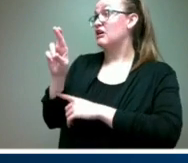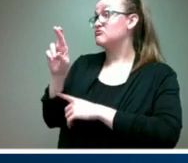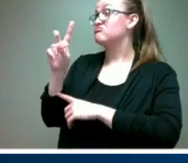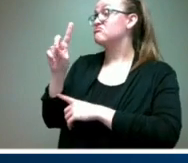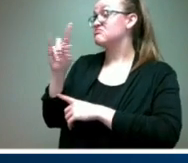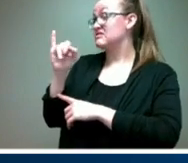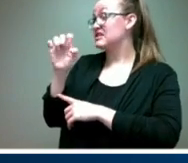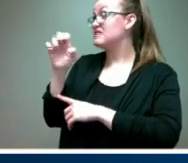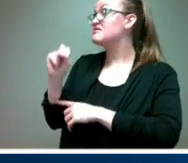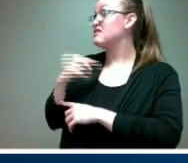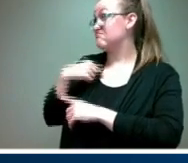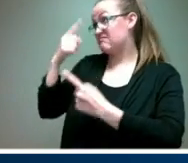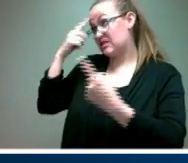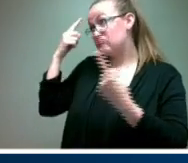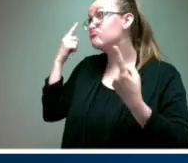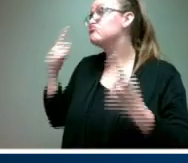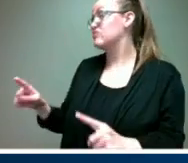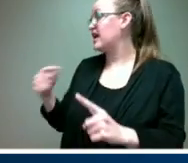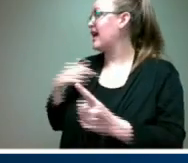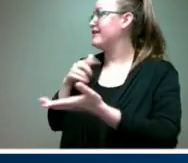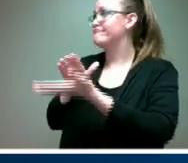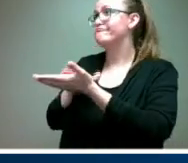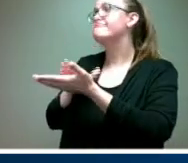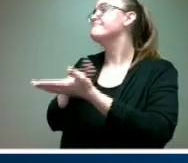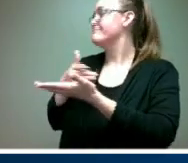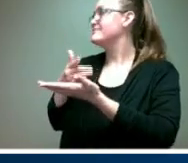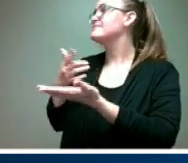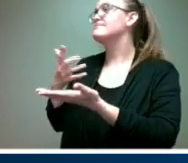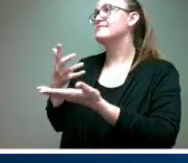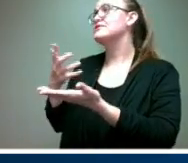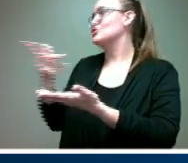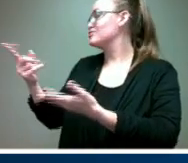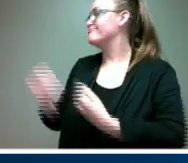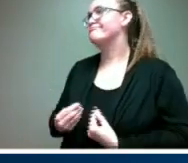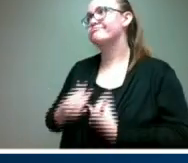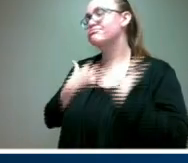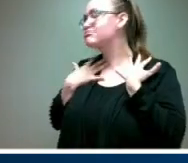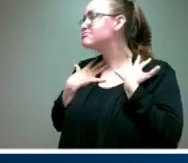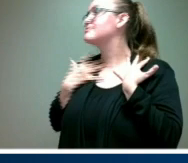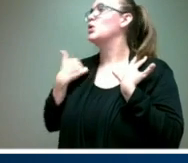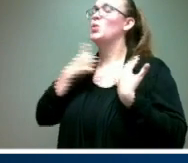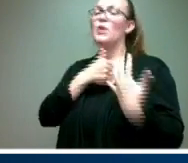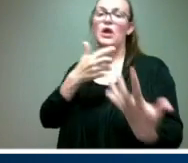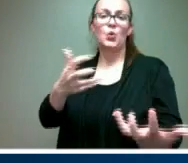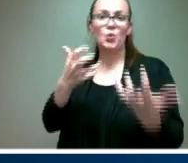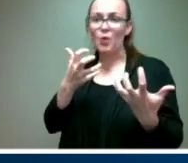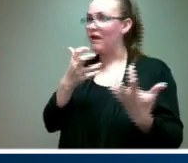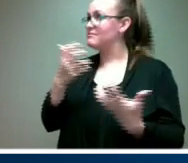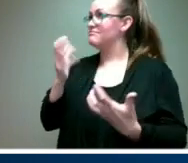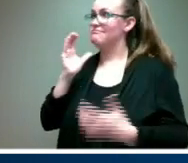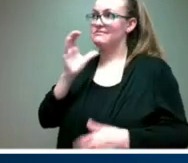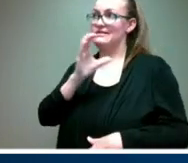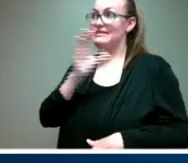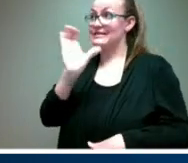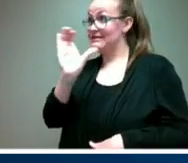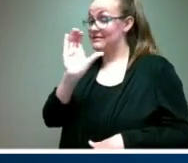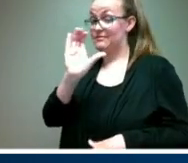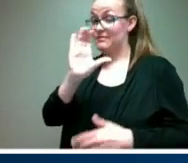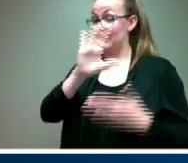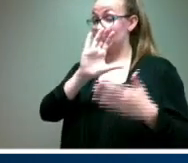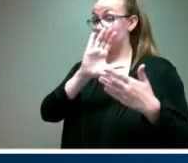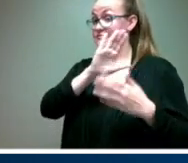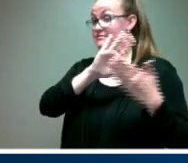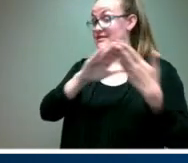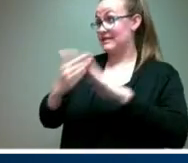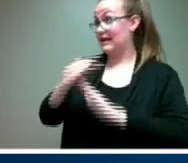And that's really my pledge to you, is to have the city staying at the table for that conversation in ways that we can help. If we